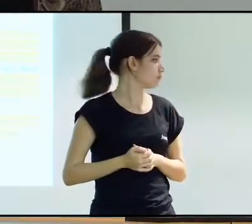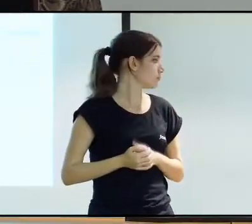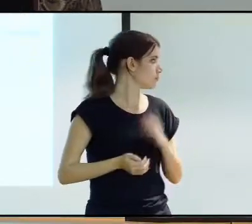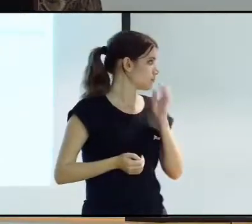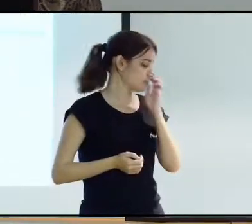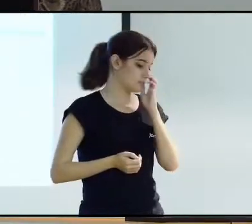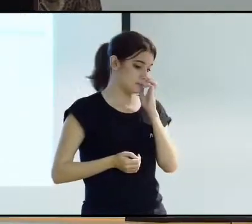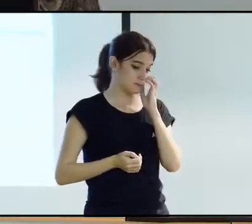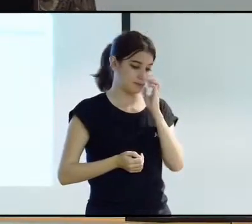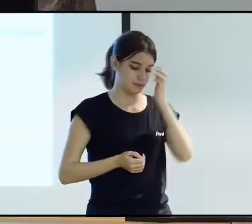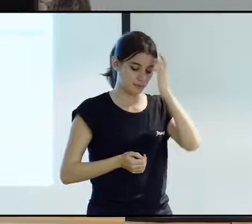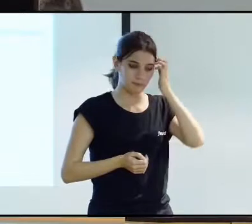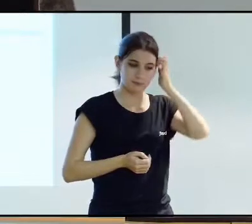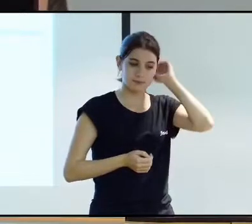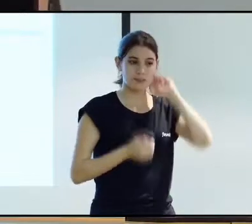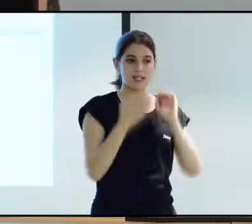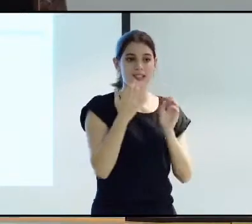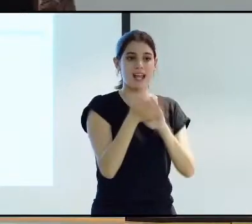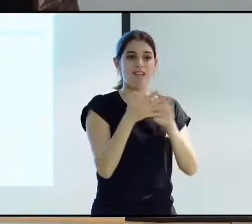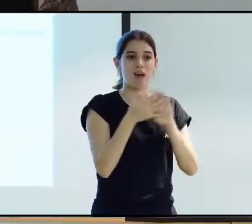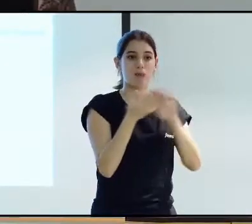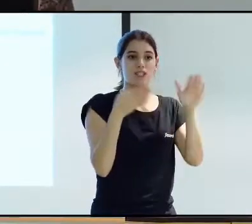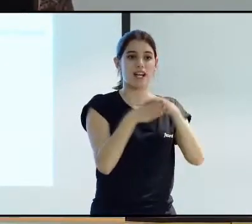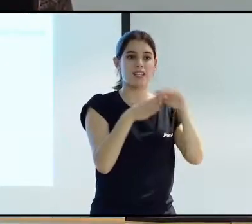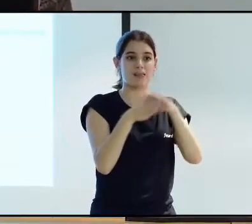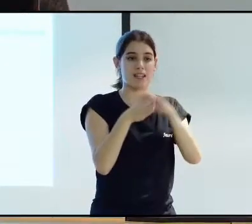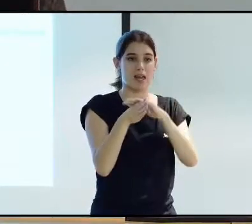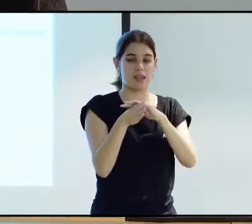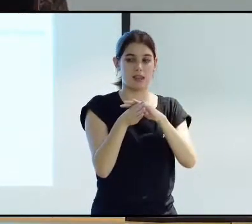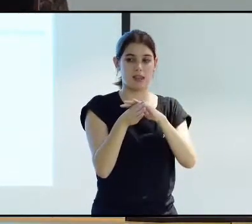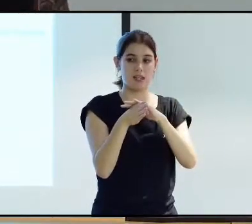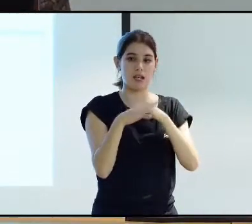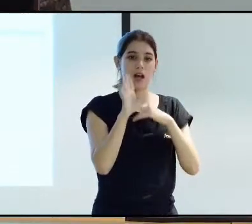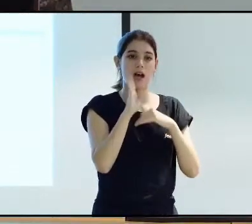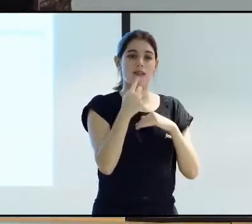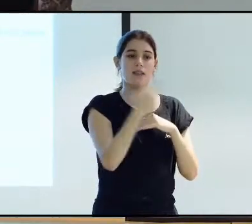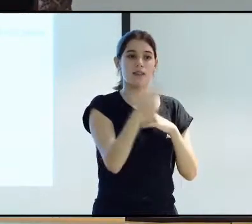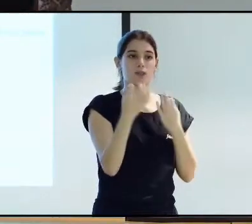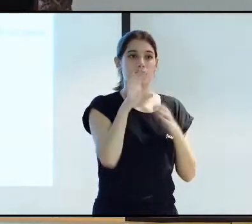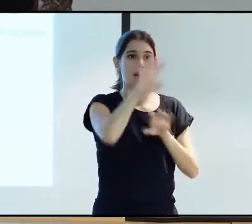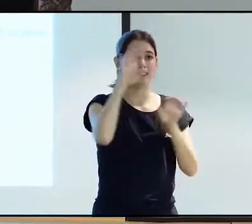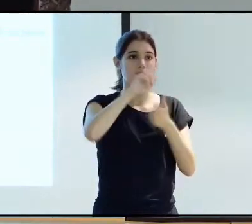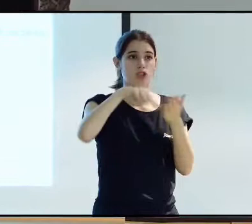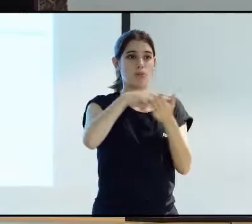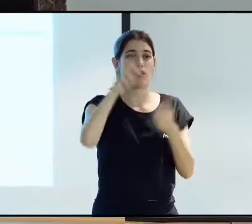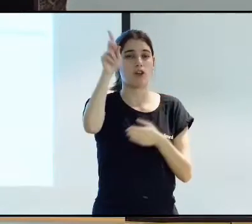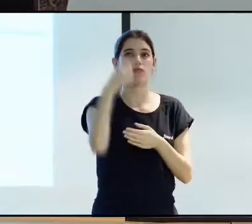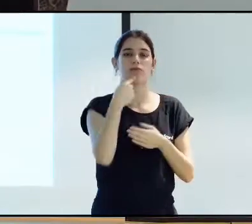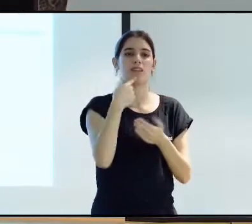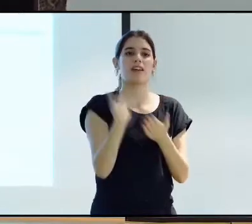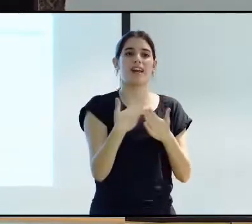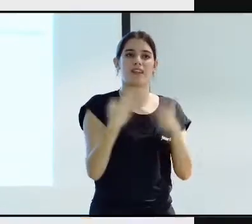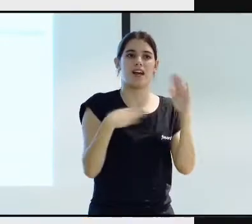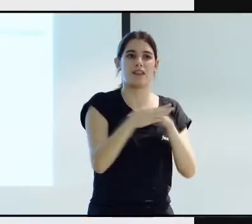live successfully in our communities. When we speak of accessibility, we say that